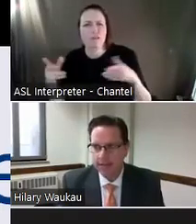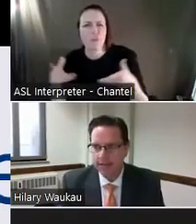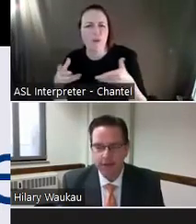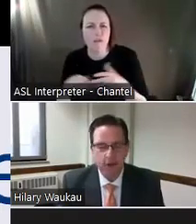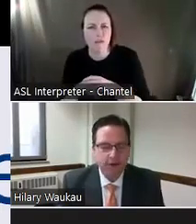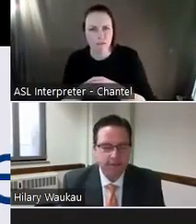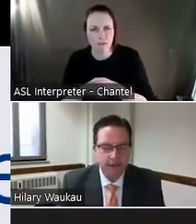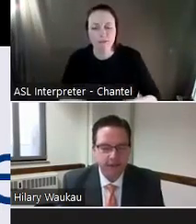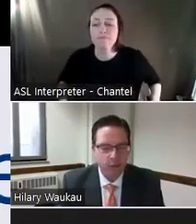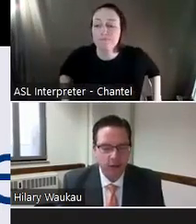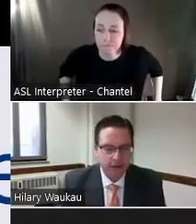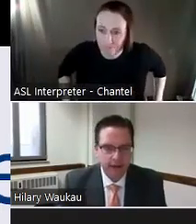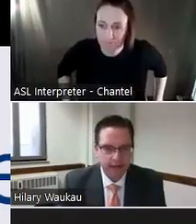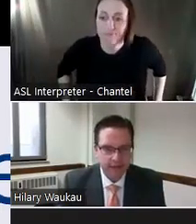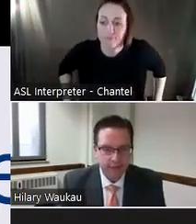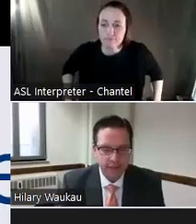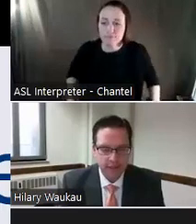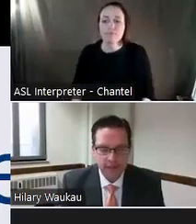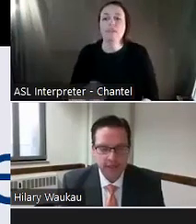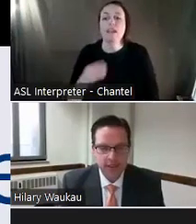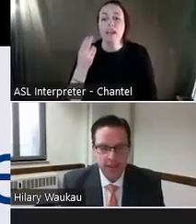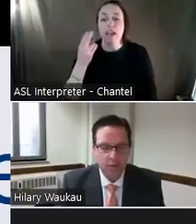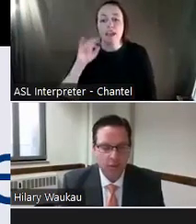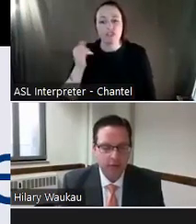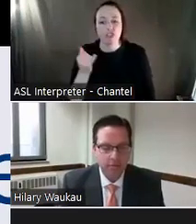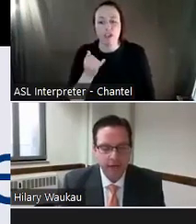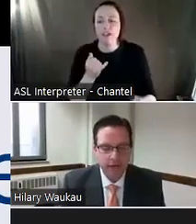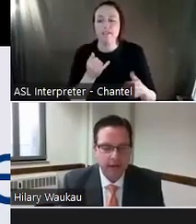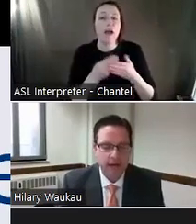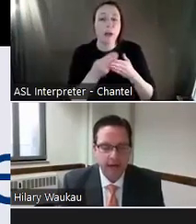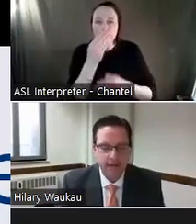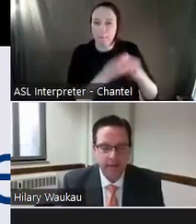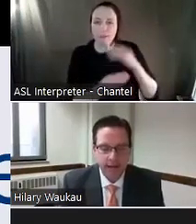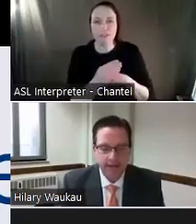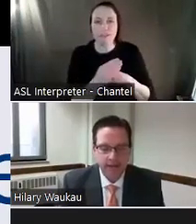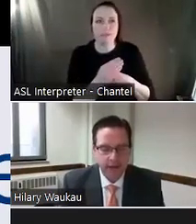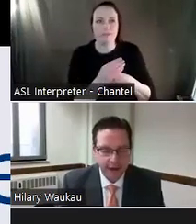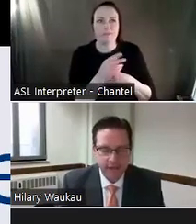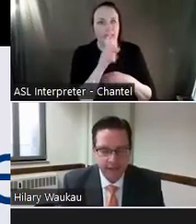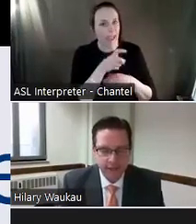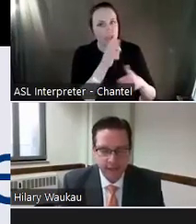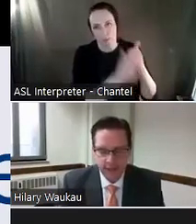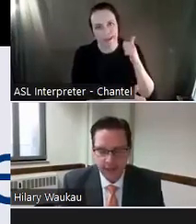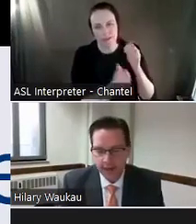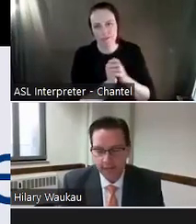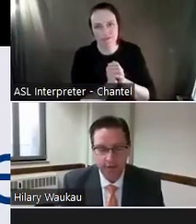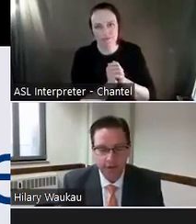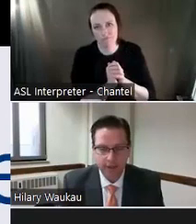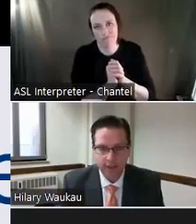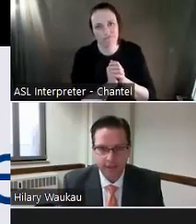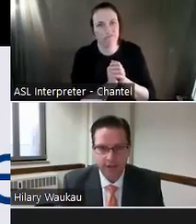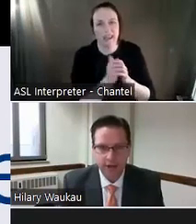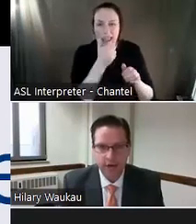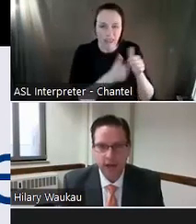The answer is there's always a budget that will be passed. The budget is essentially the one bill that has to pass every session from